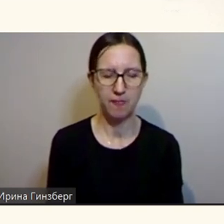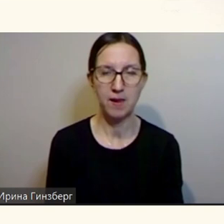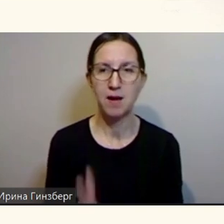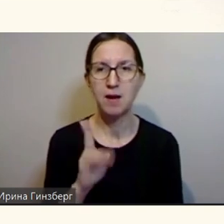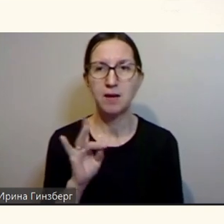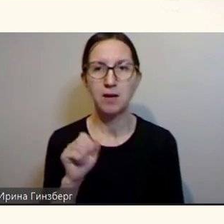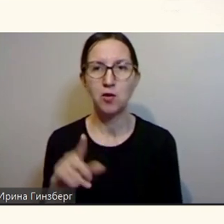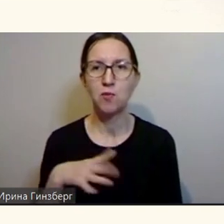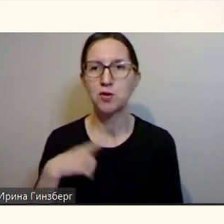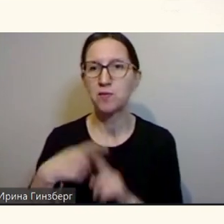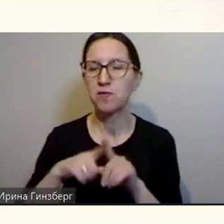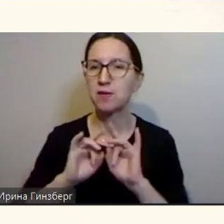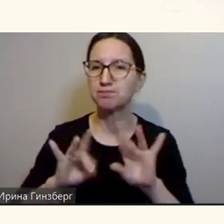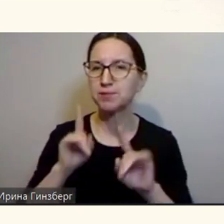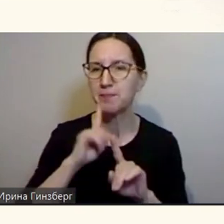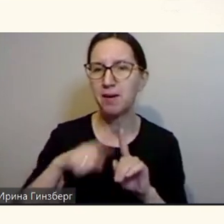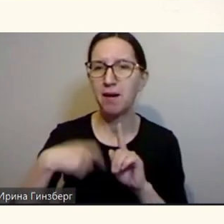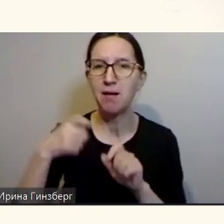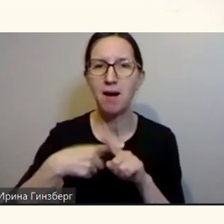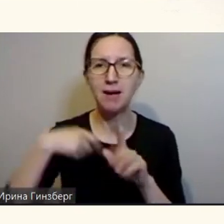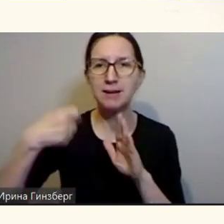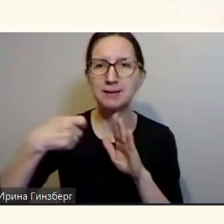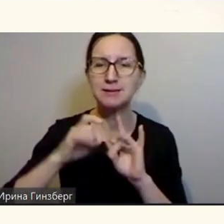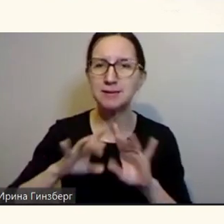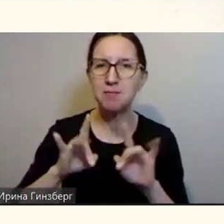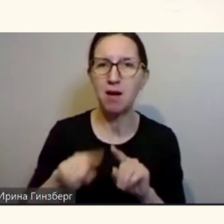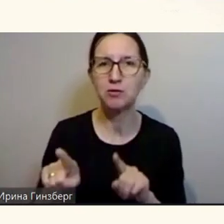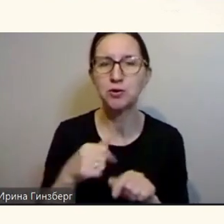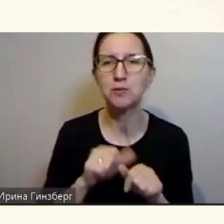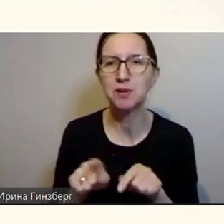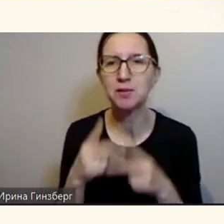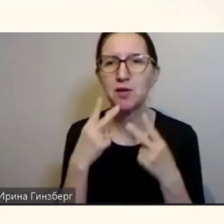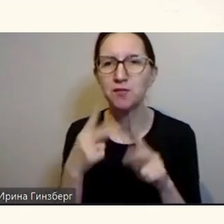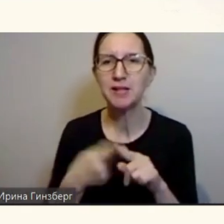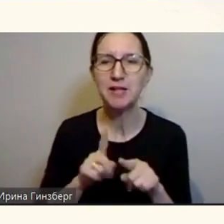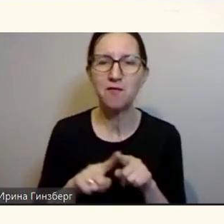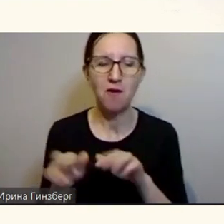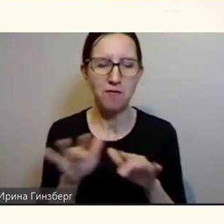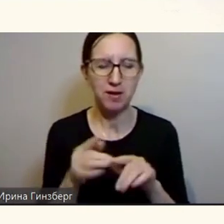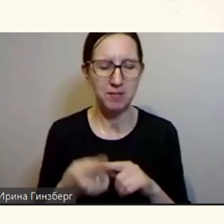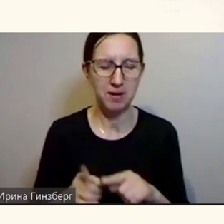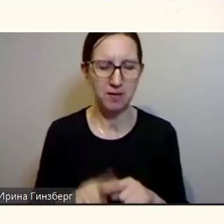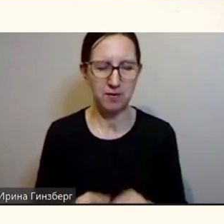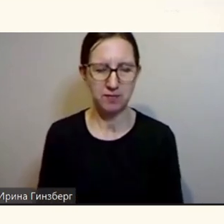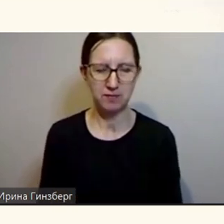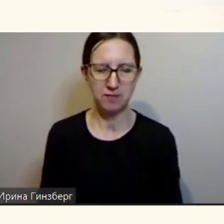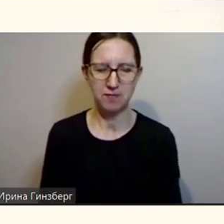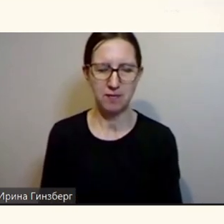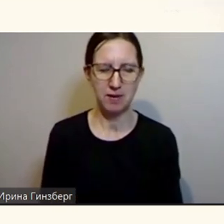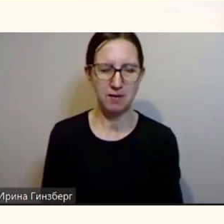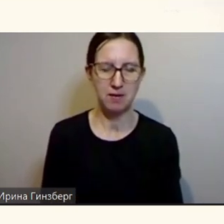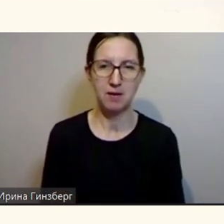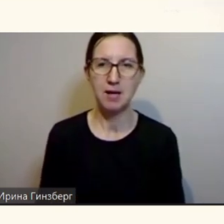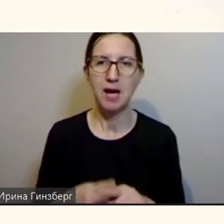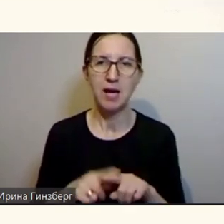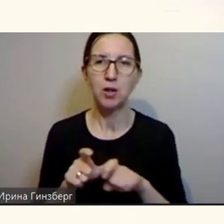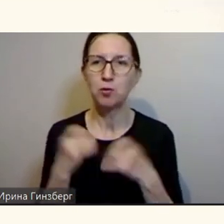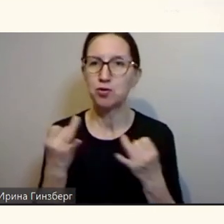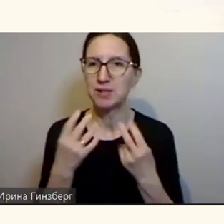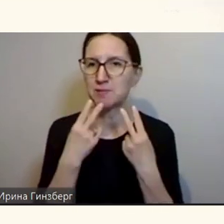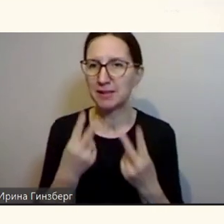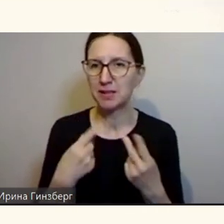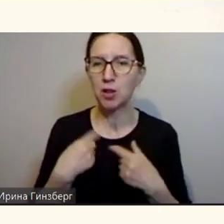Would you like to comment on this video? How was it shot? Or anything about the production